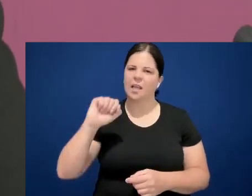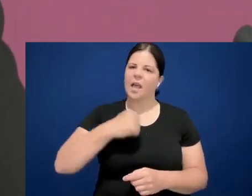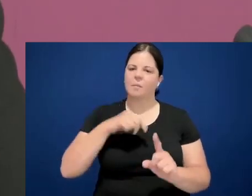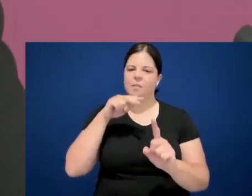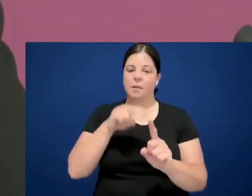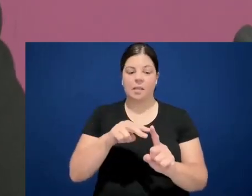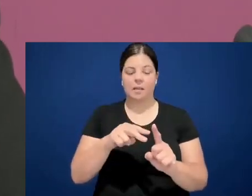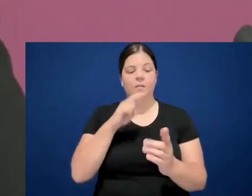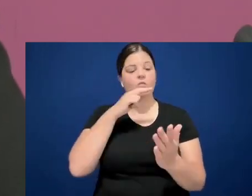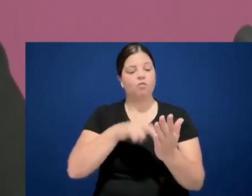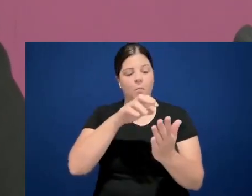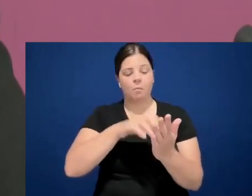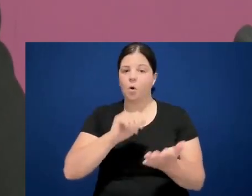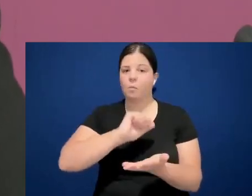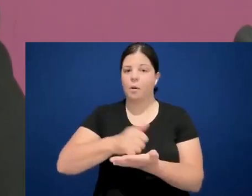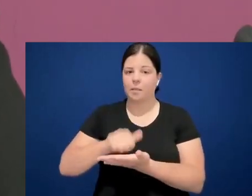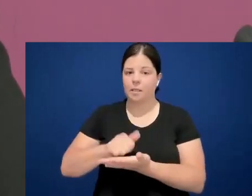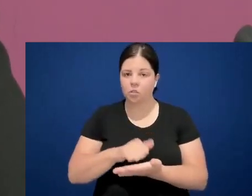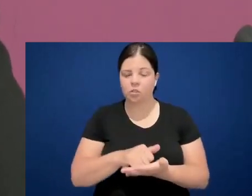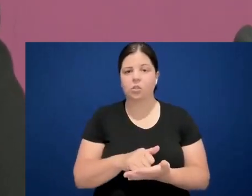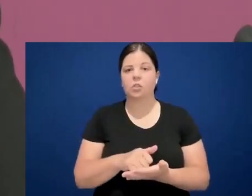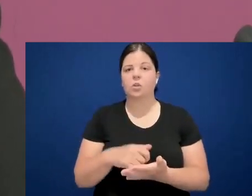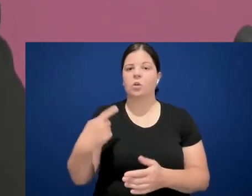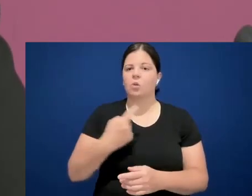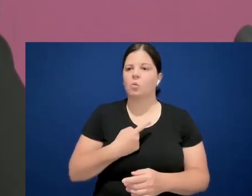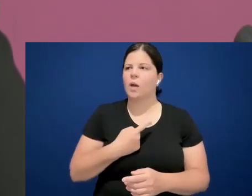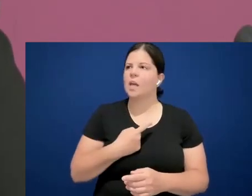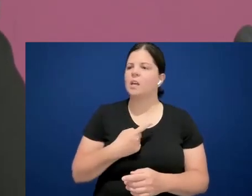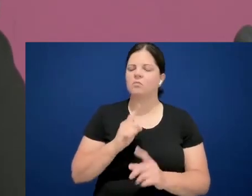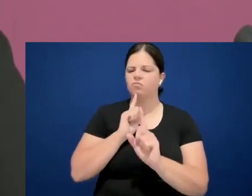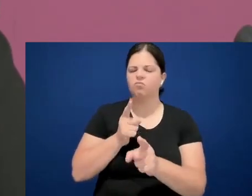report about an investigation and made recommendations for change,